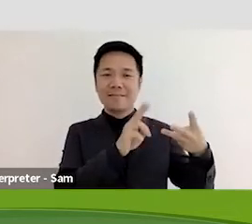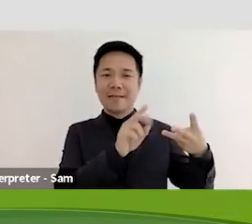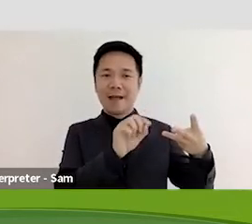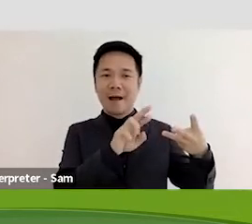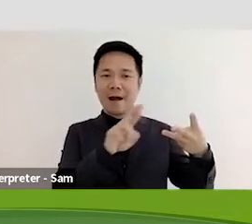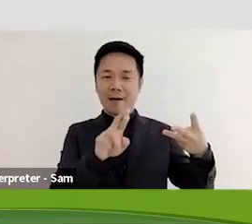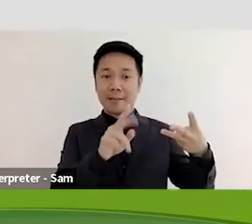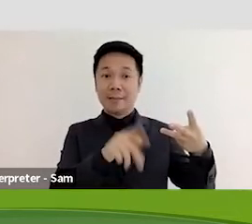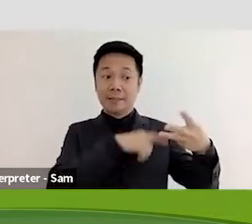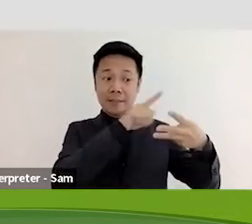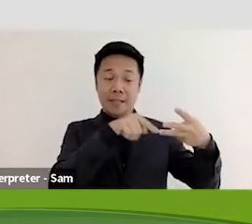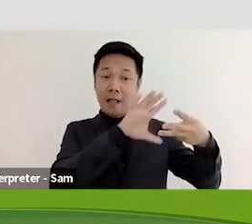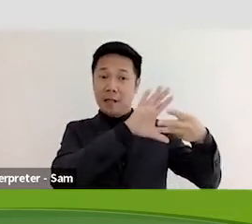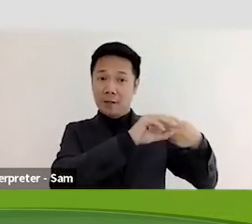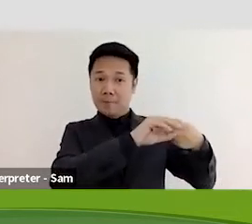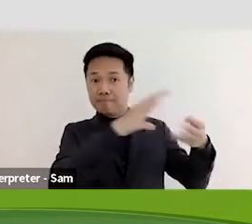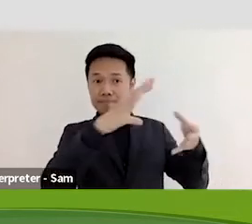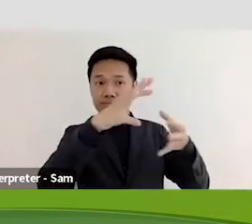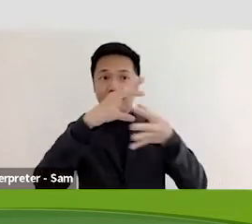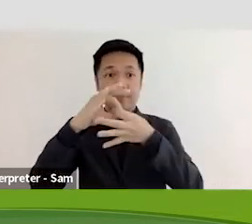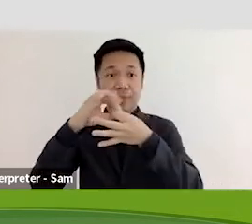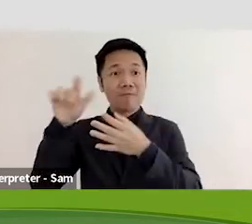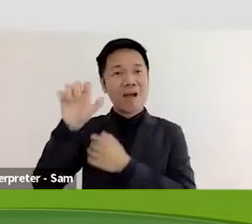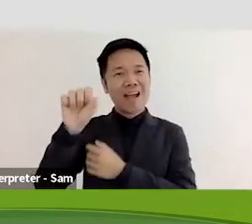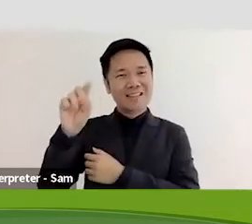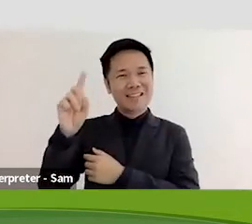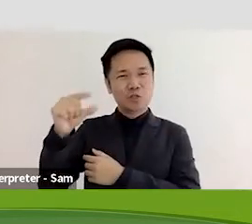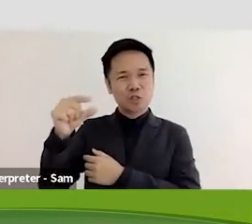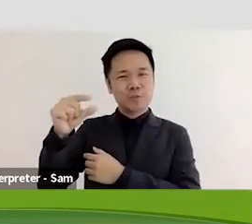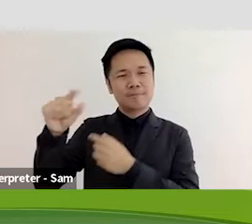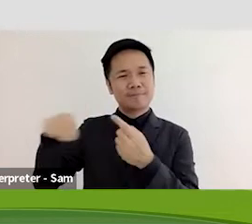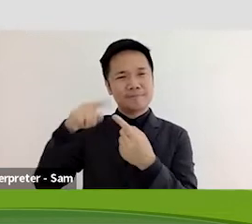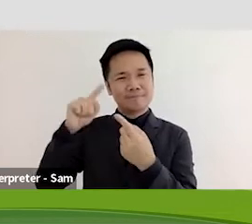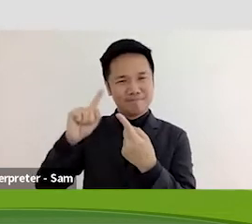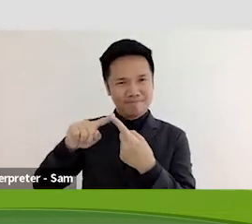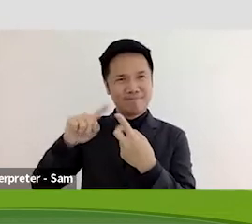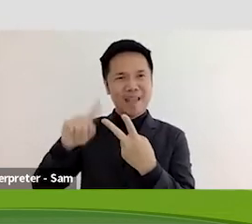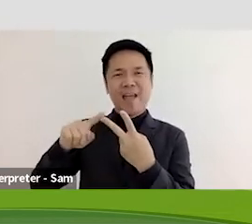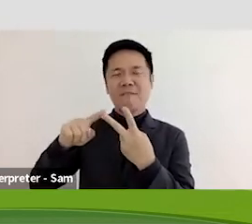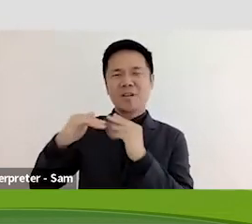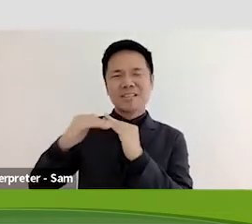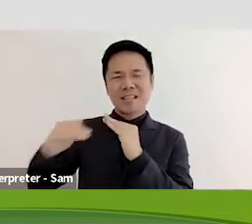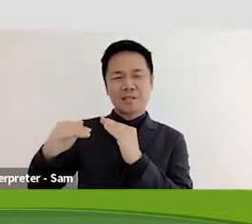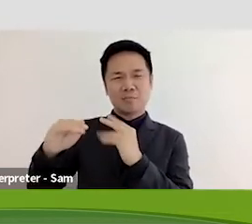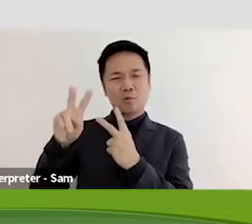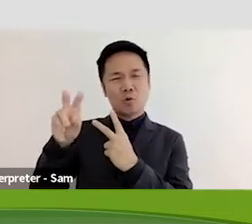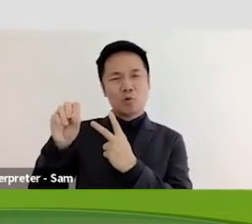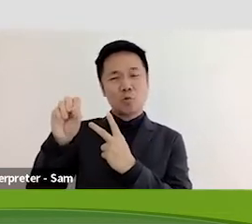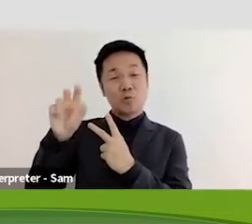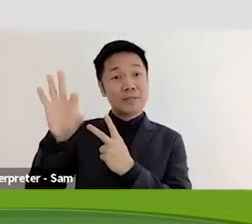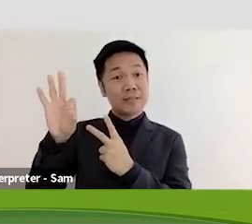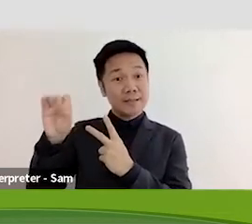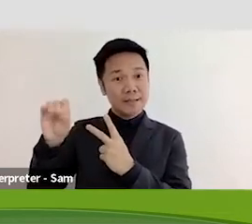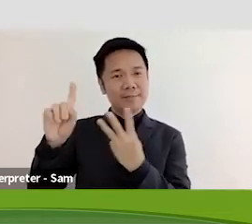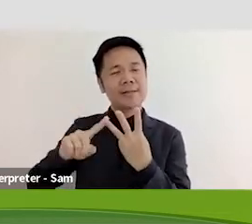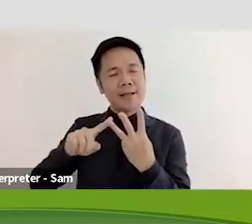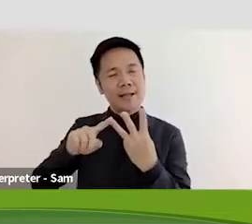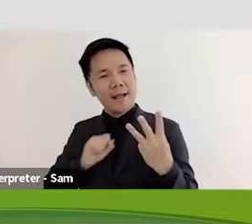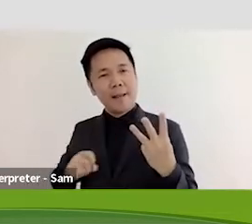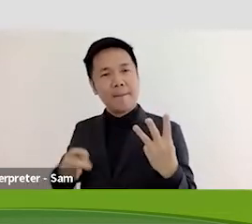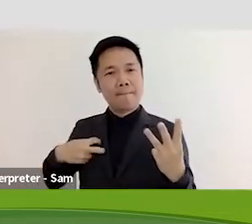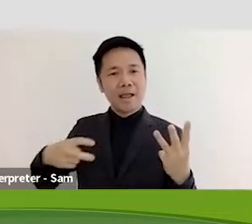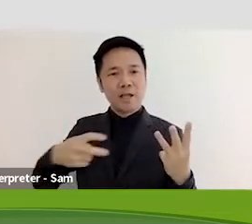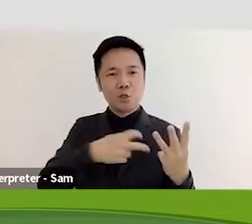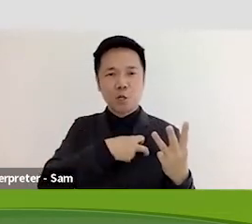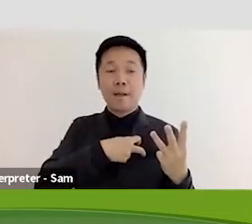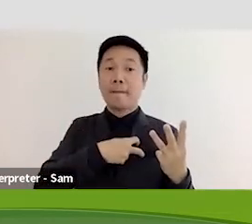including the 2030 Agenda for Sustainable Development and the Sustainable Development Goals, the Beijing Declaration and Platform for Action,